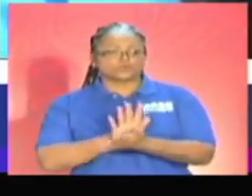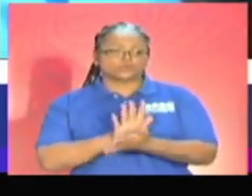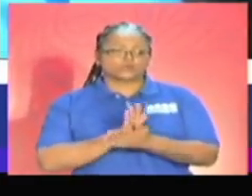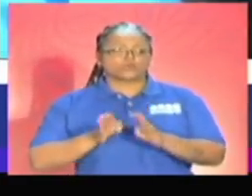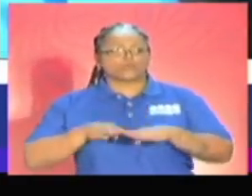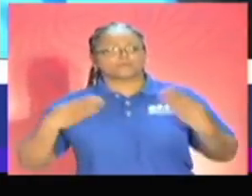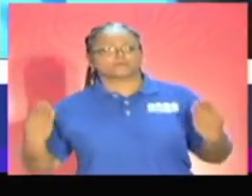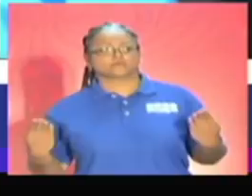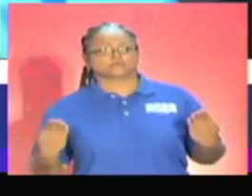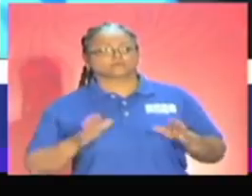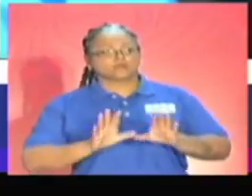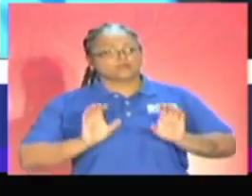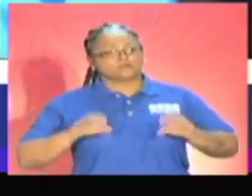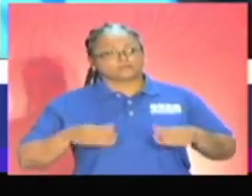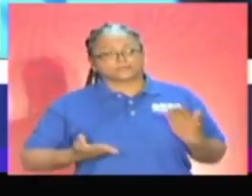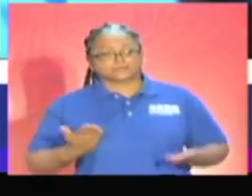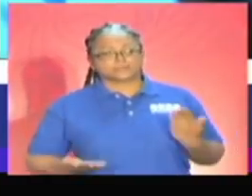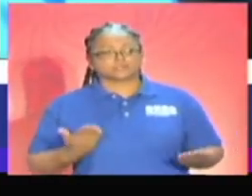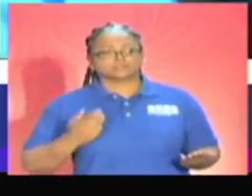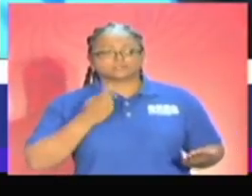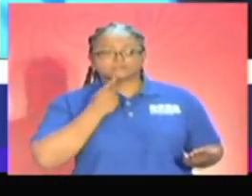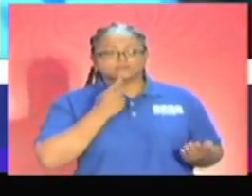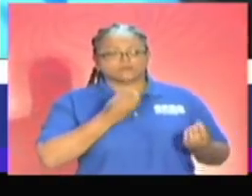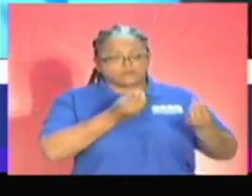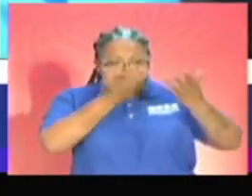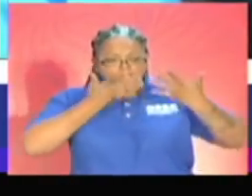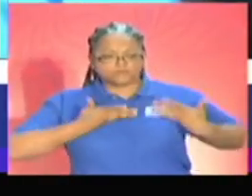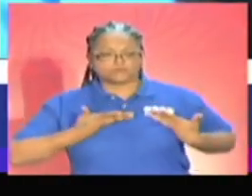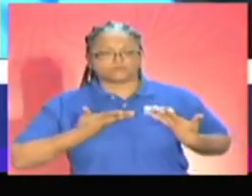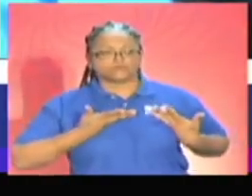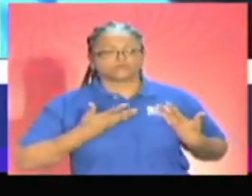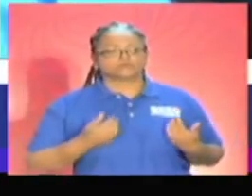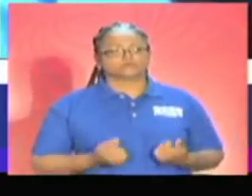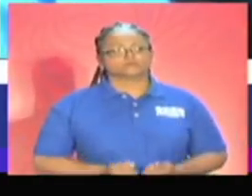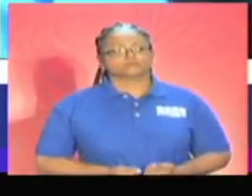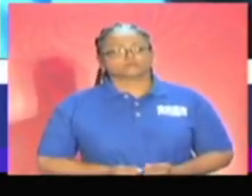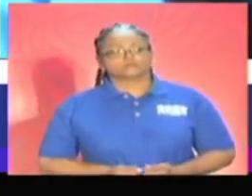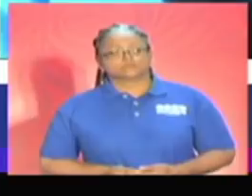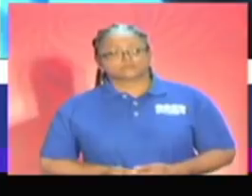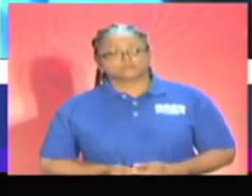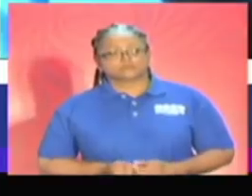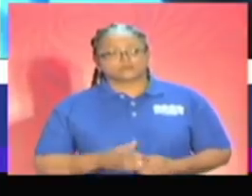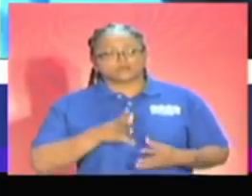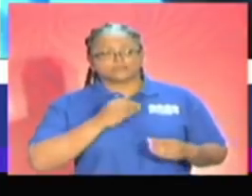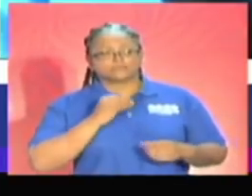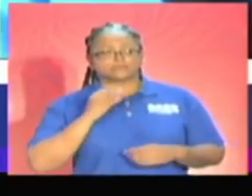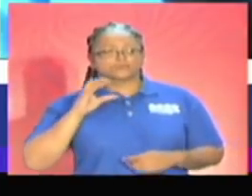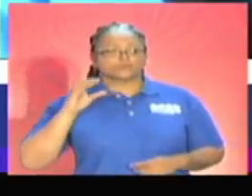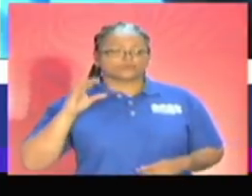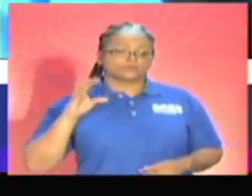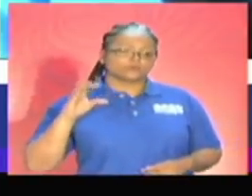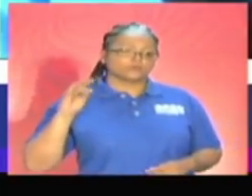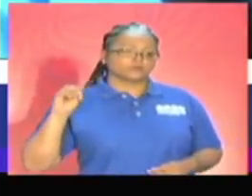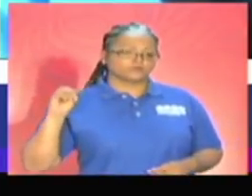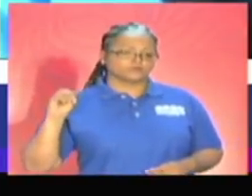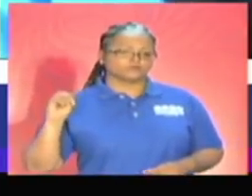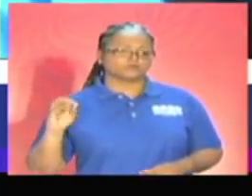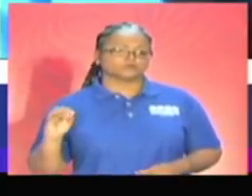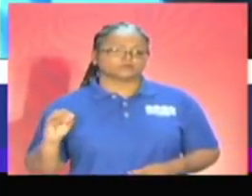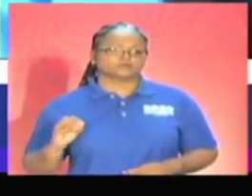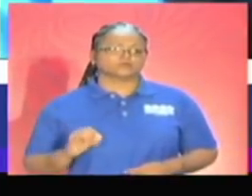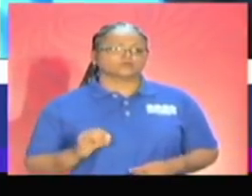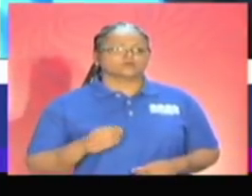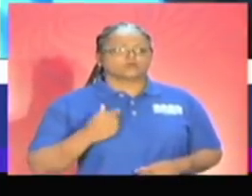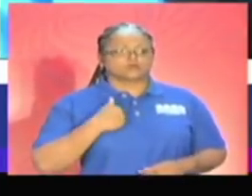with us from that perspective. And secondly, Dr. Parasram, I got a call from one person